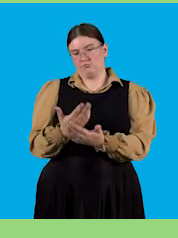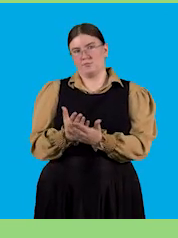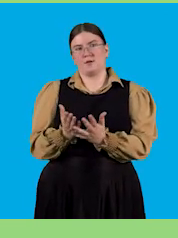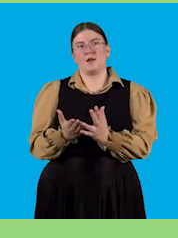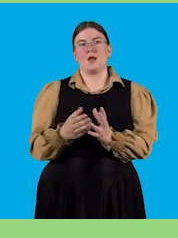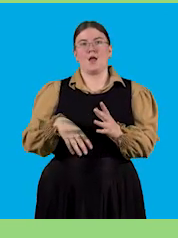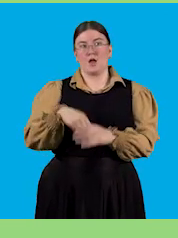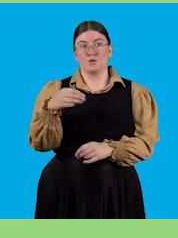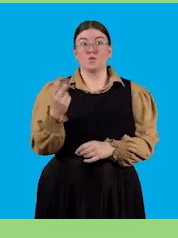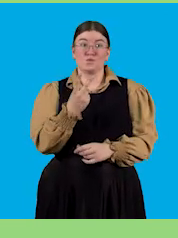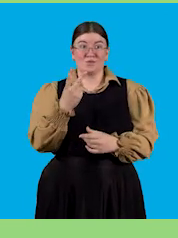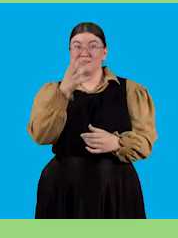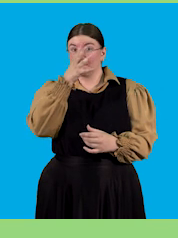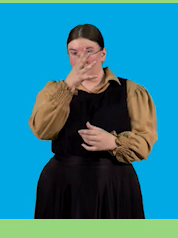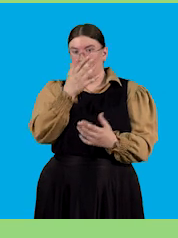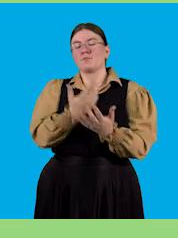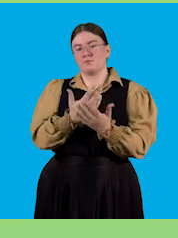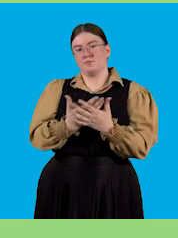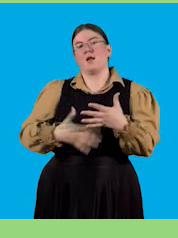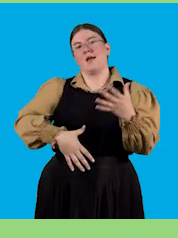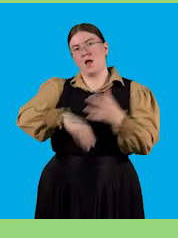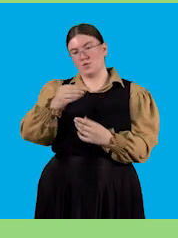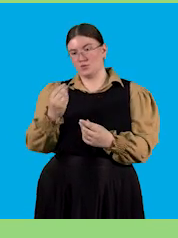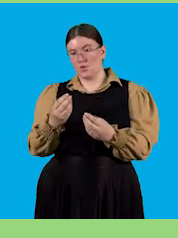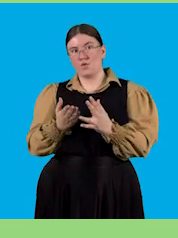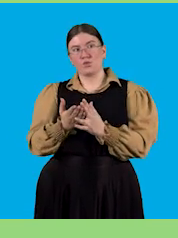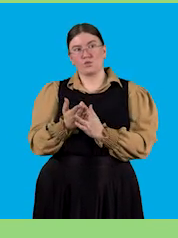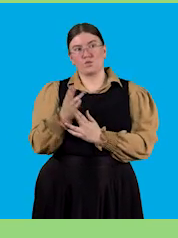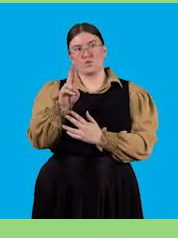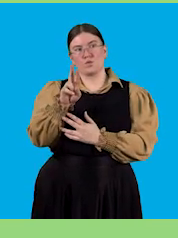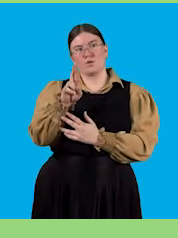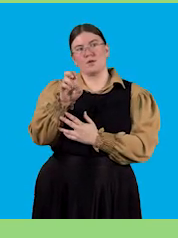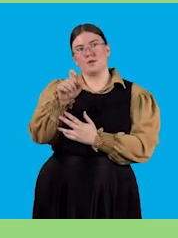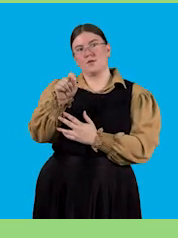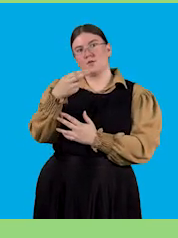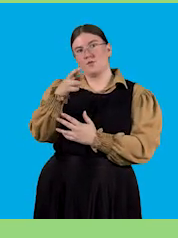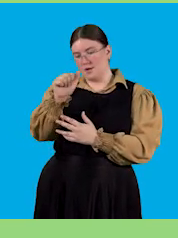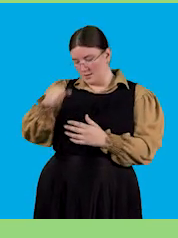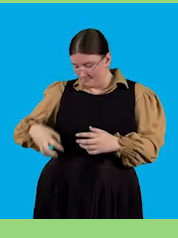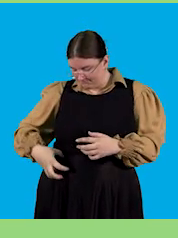allows semen containing sperm to flow through it.